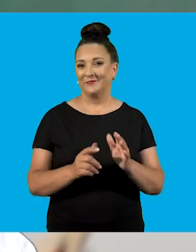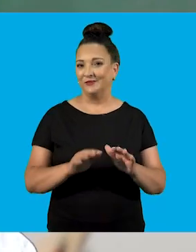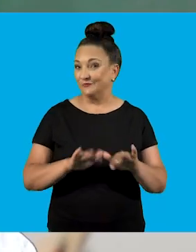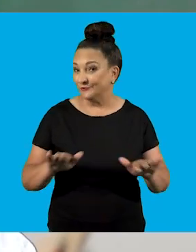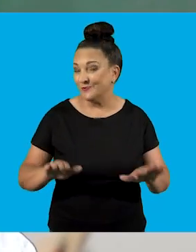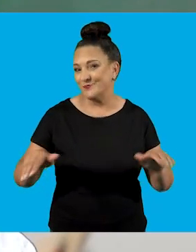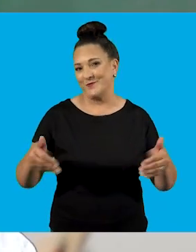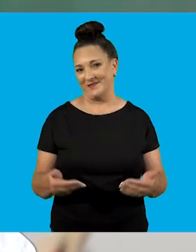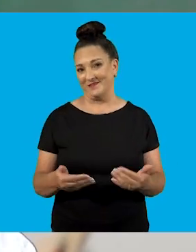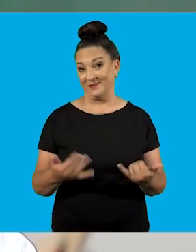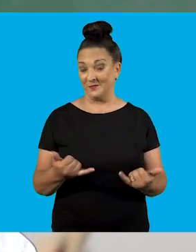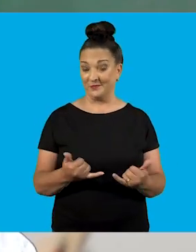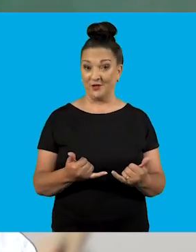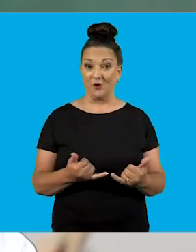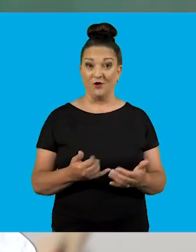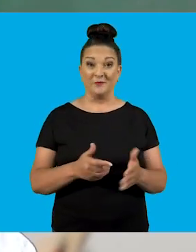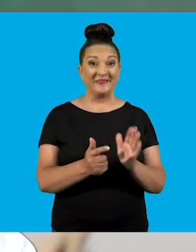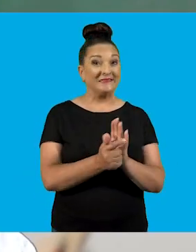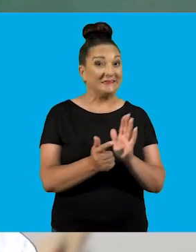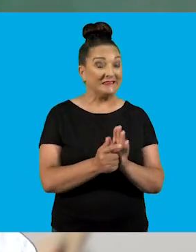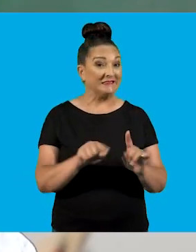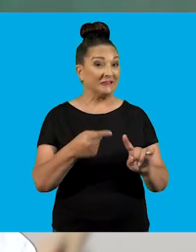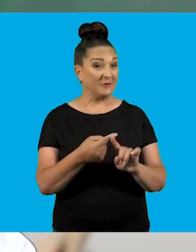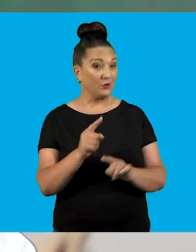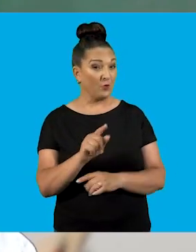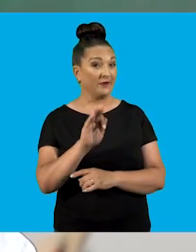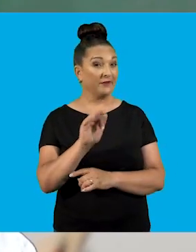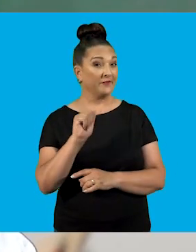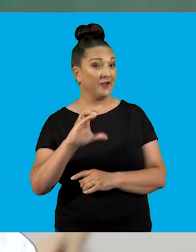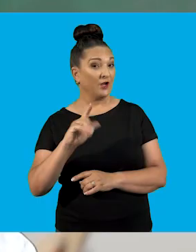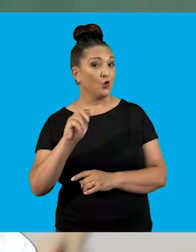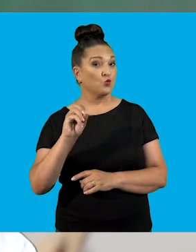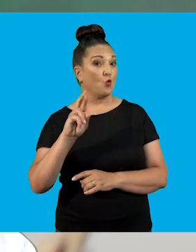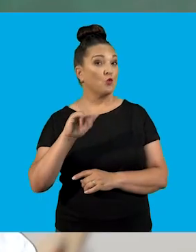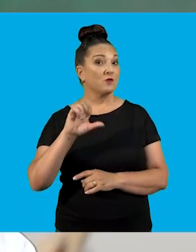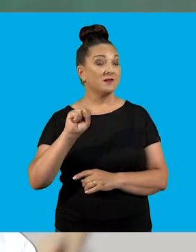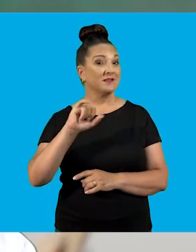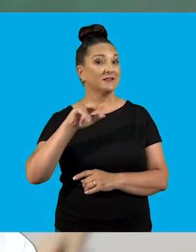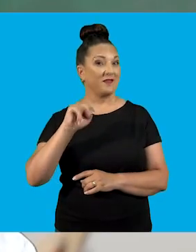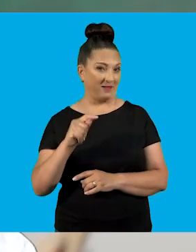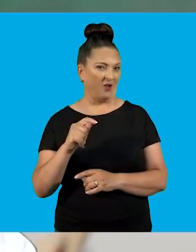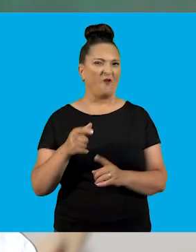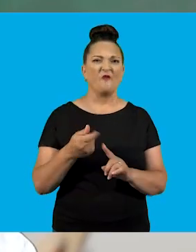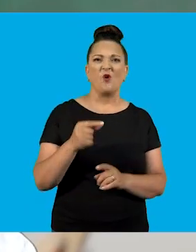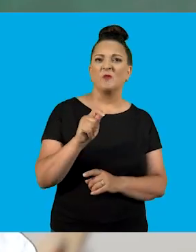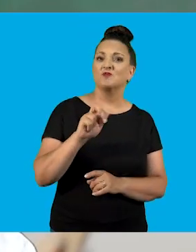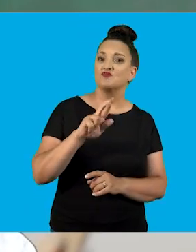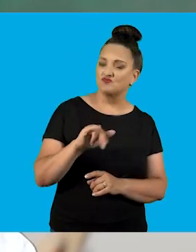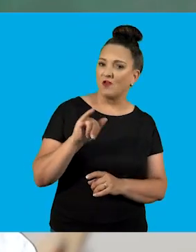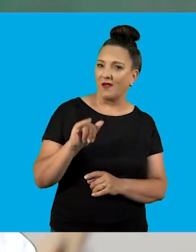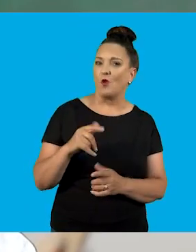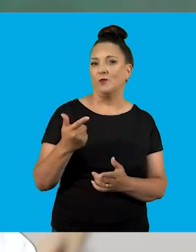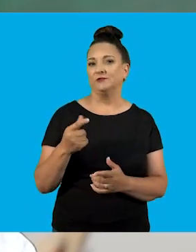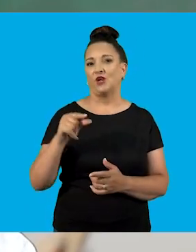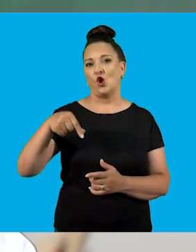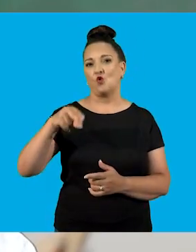Welcome learners to this lesson of factorizing quadratic trinomials, where today we are going to be focusing on the practice and